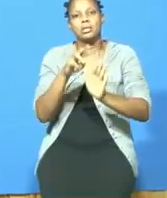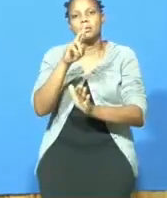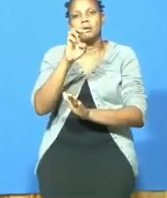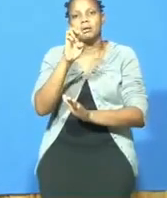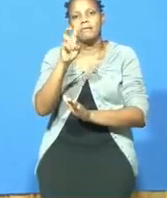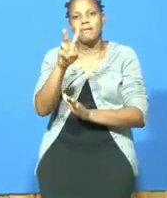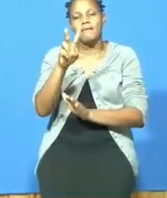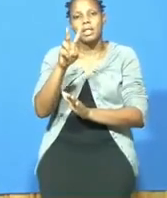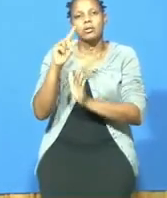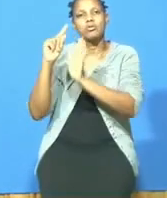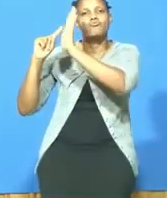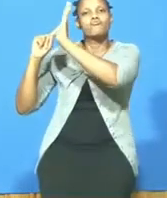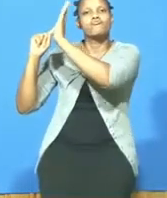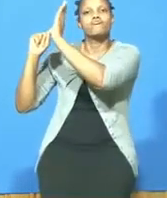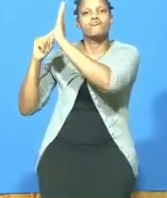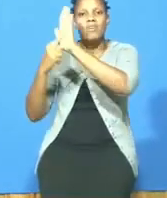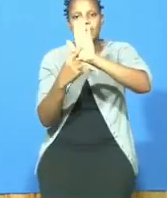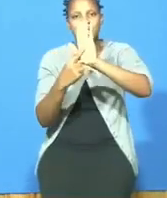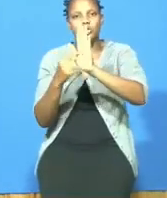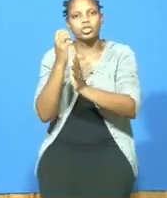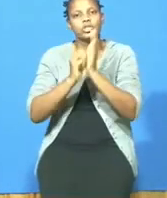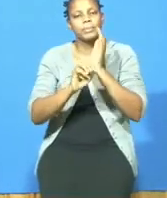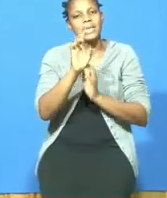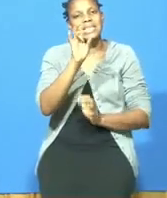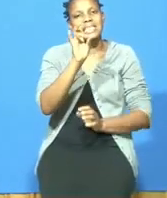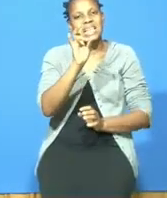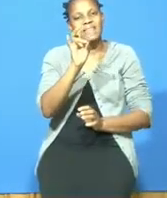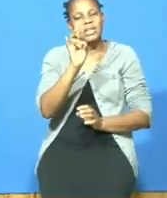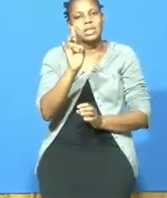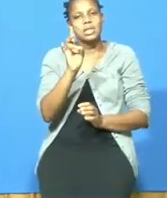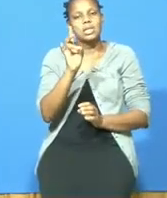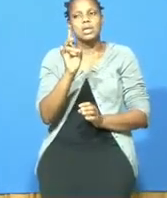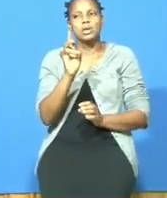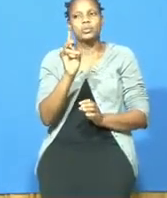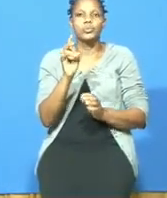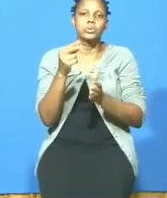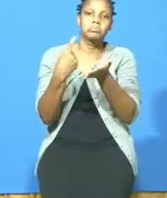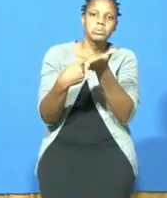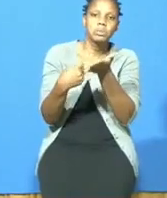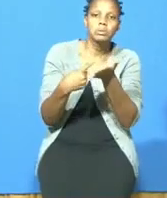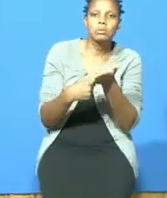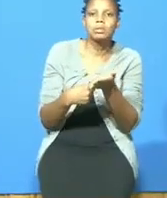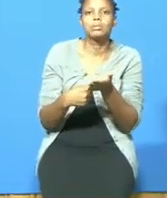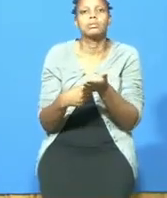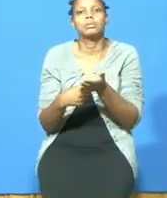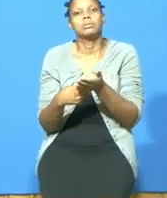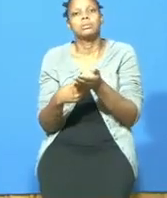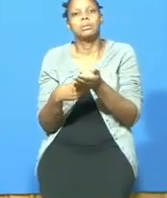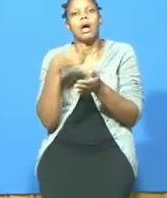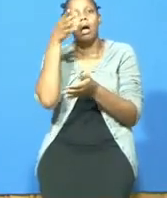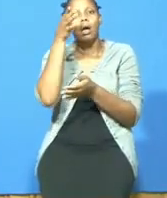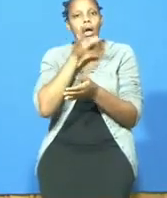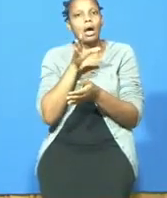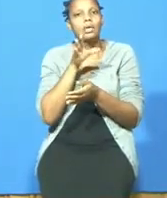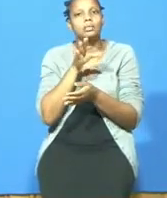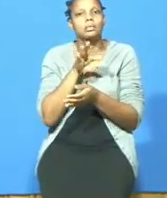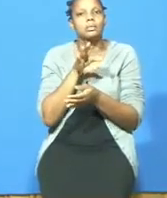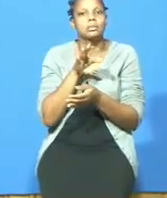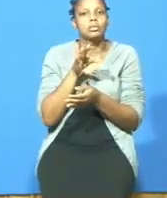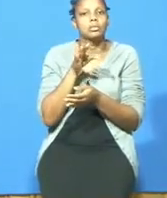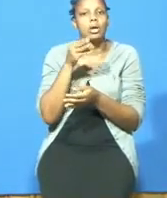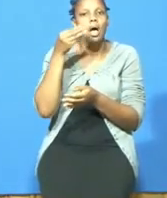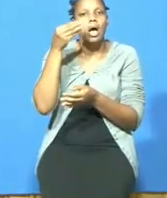chapter 7. As we looked at the whole matter of God's handkerchief, let me bring this message